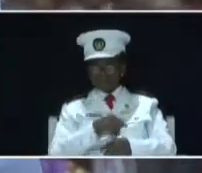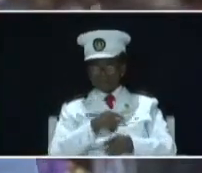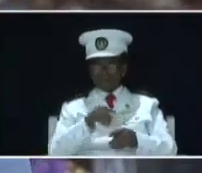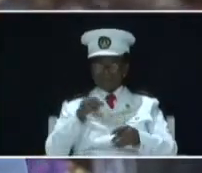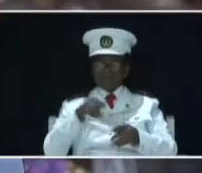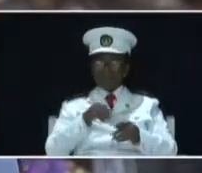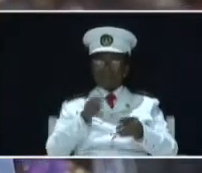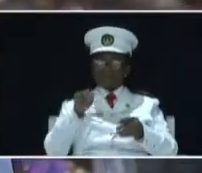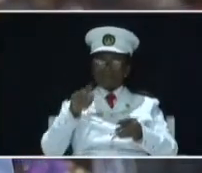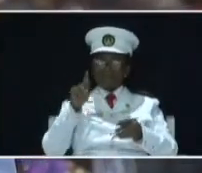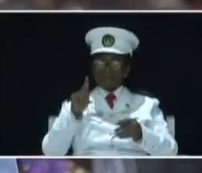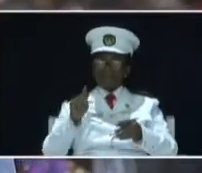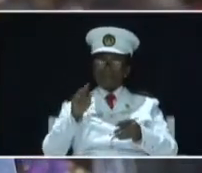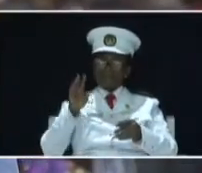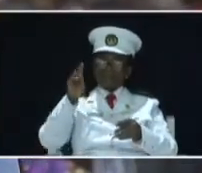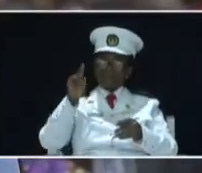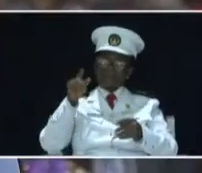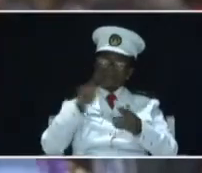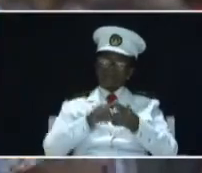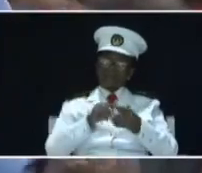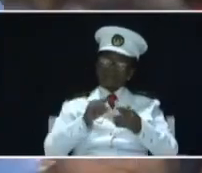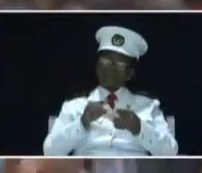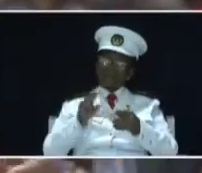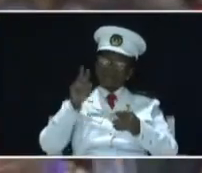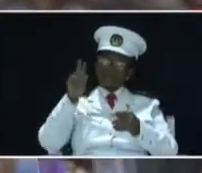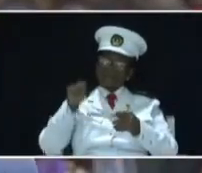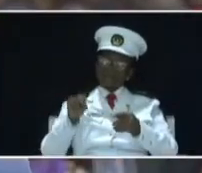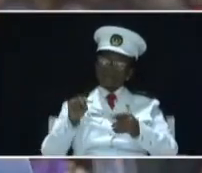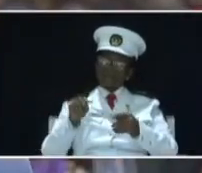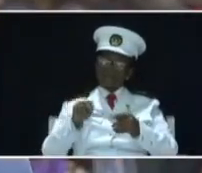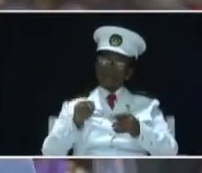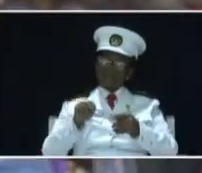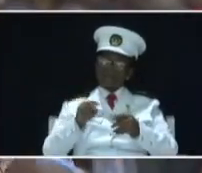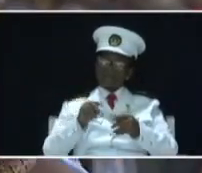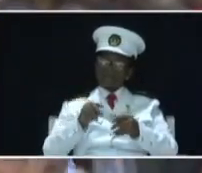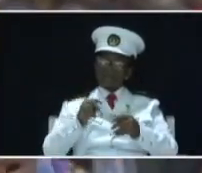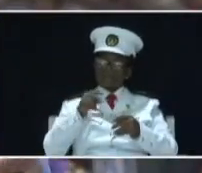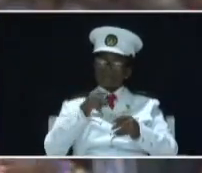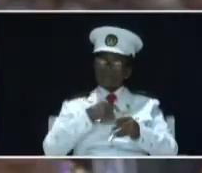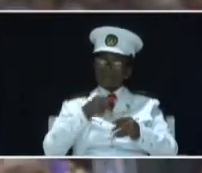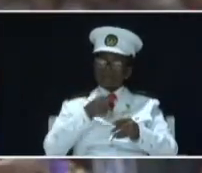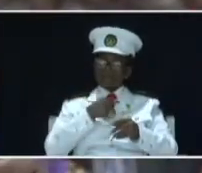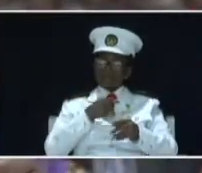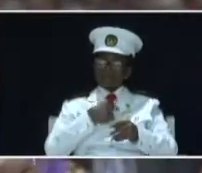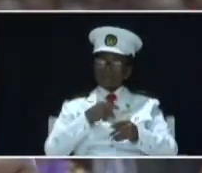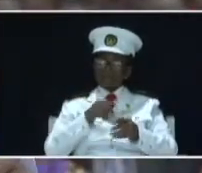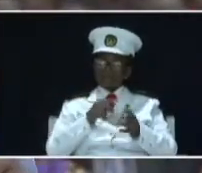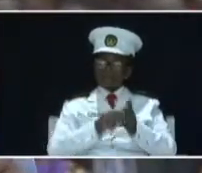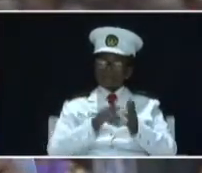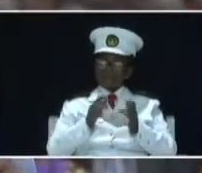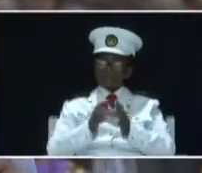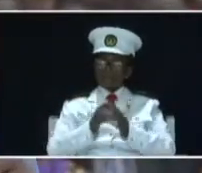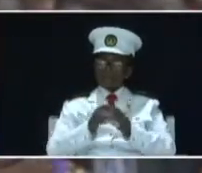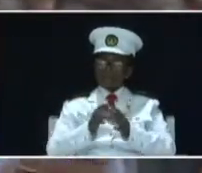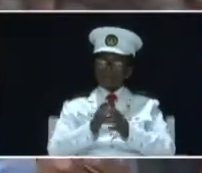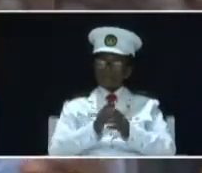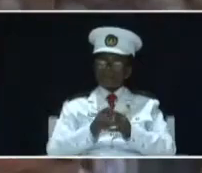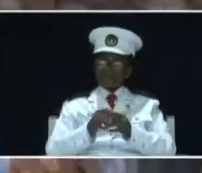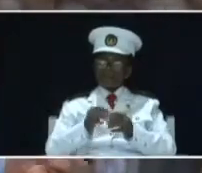Peter asks Jesus, "We have left all and we are following you.